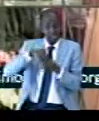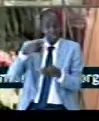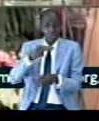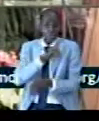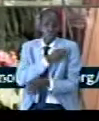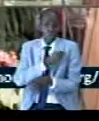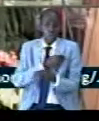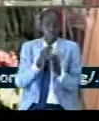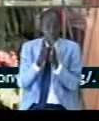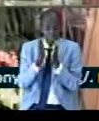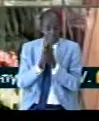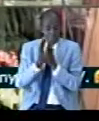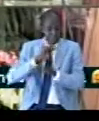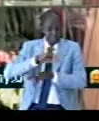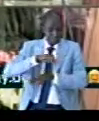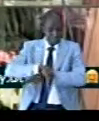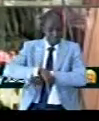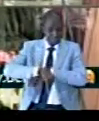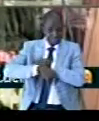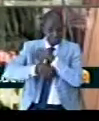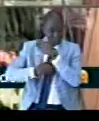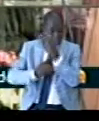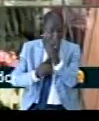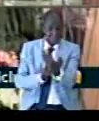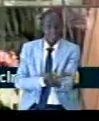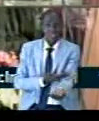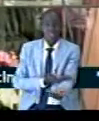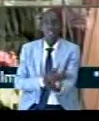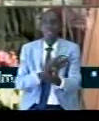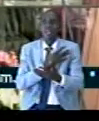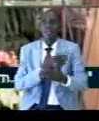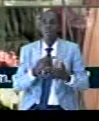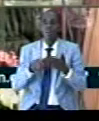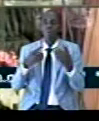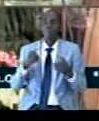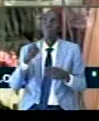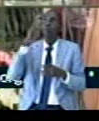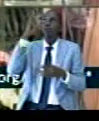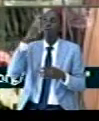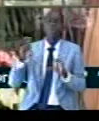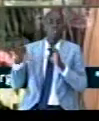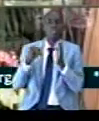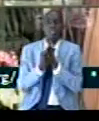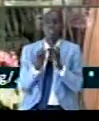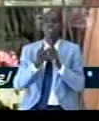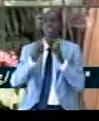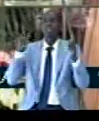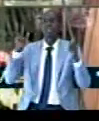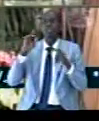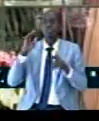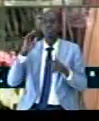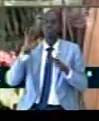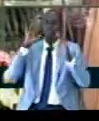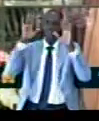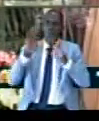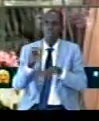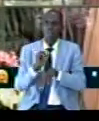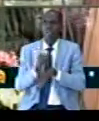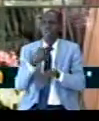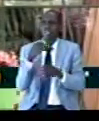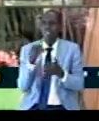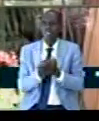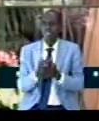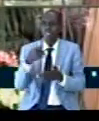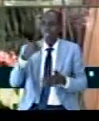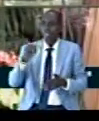it, God did a great miracle. That when the soldier came, they checked it, they said the thing has gone down. On his own, the battery